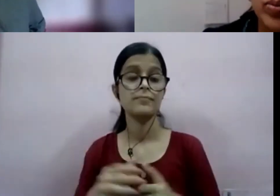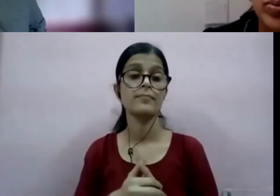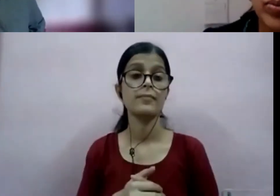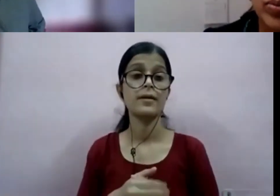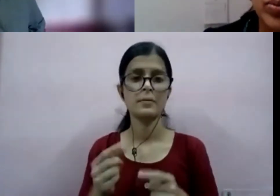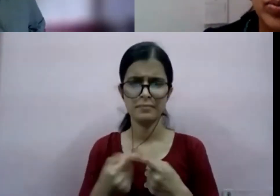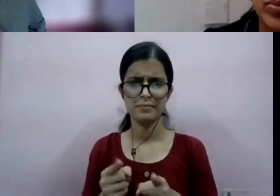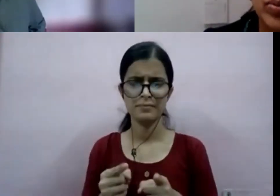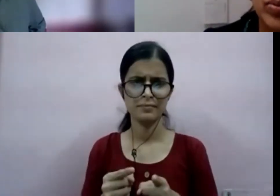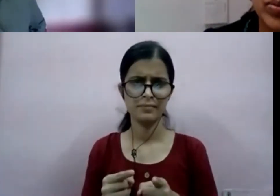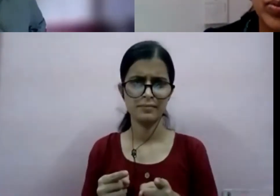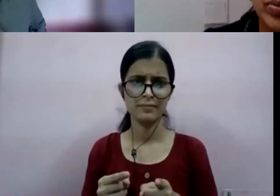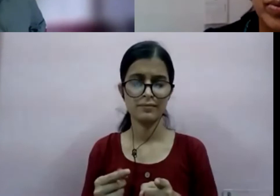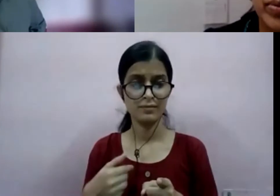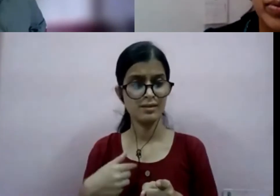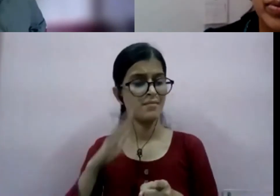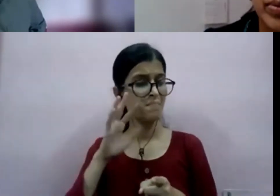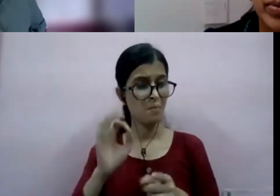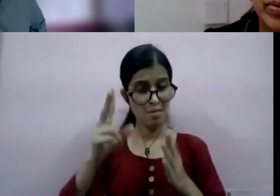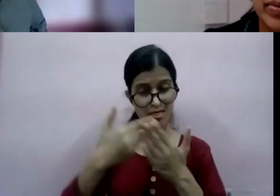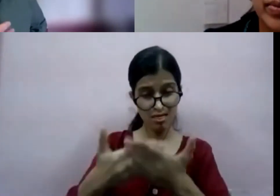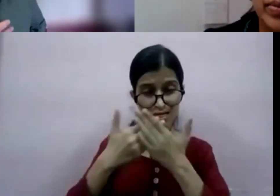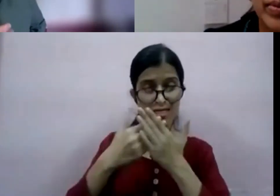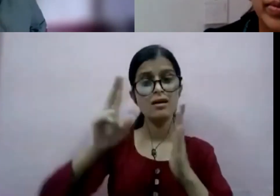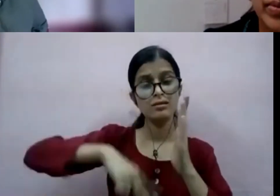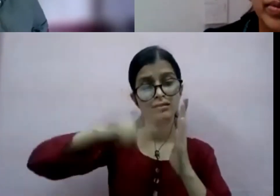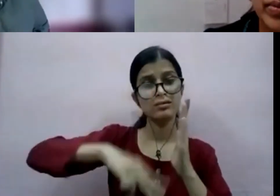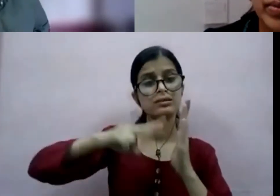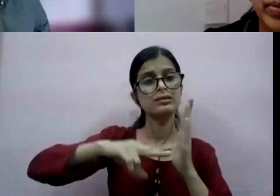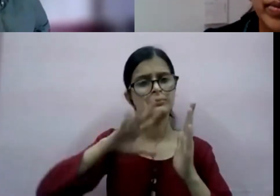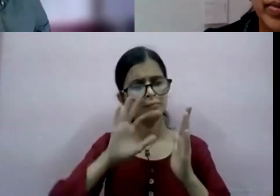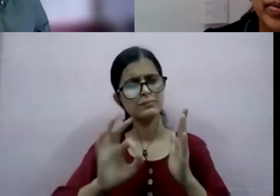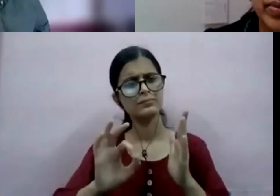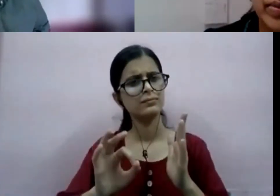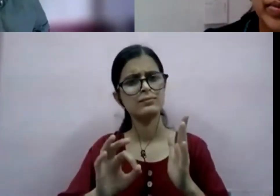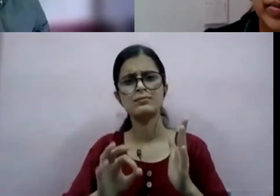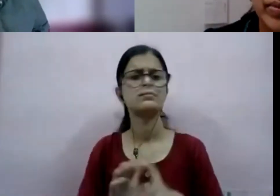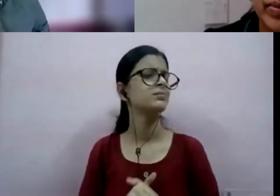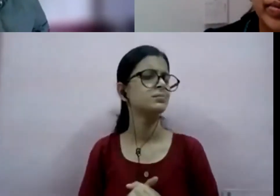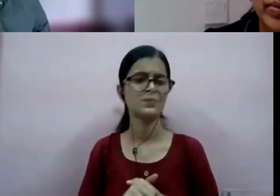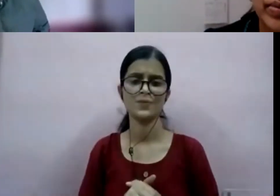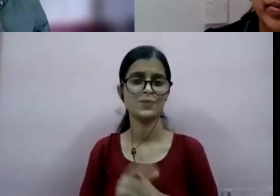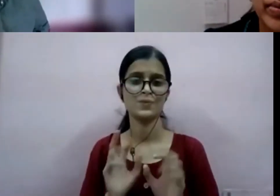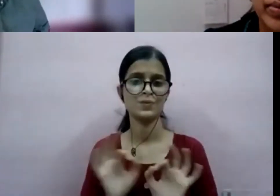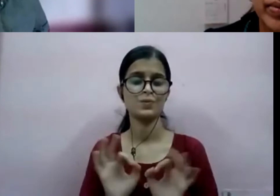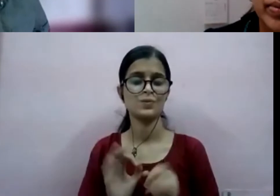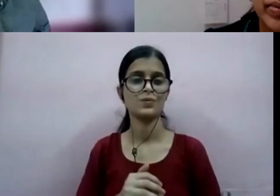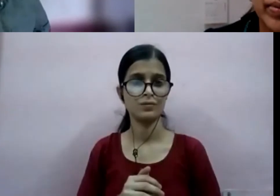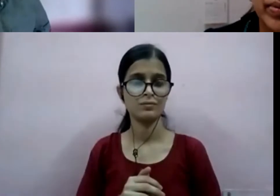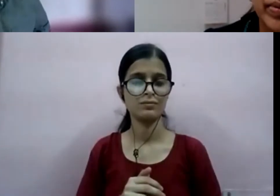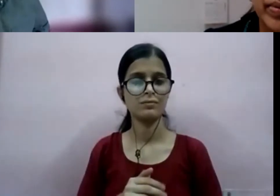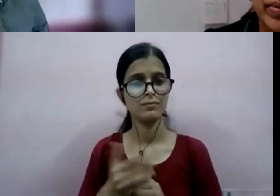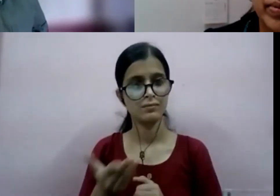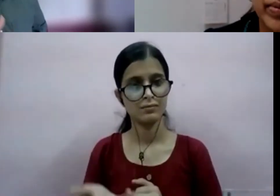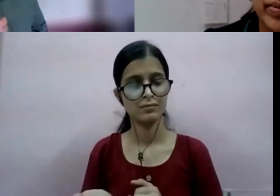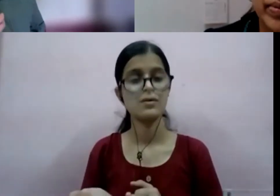for critical studies, critical realism, it's not the only part. It will be it's appropriate where it's